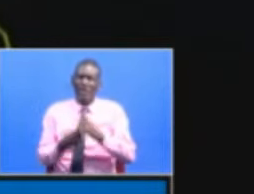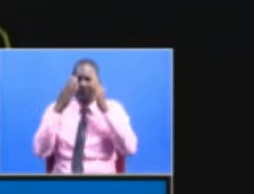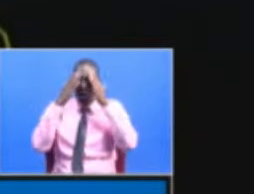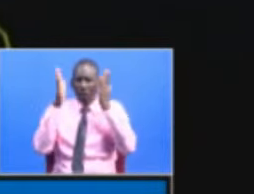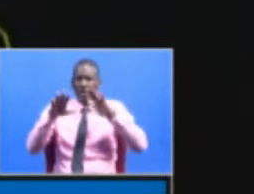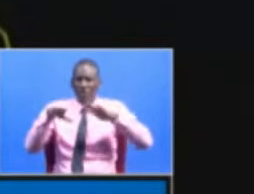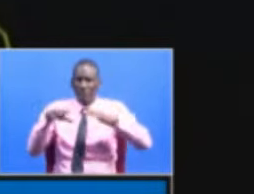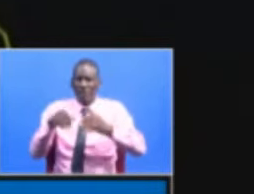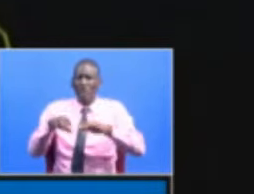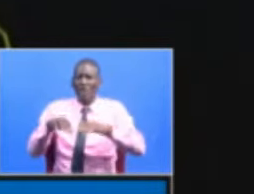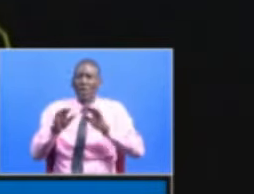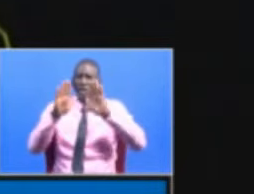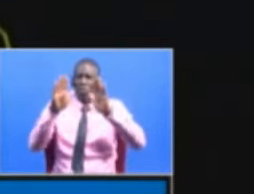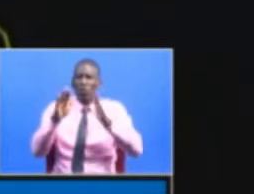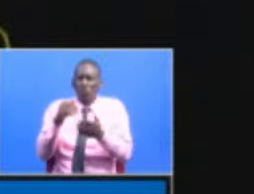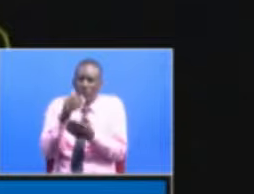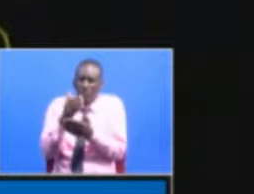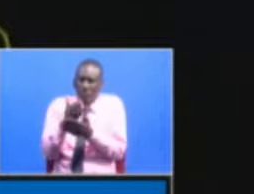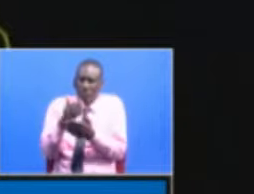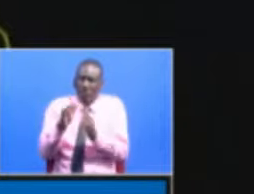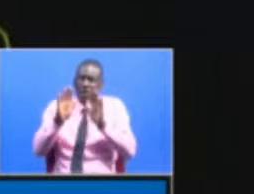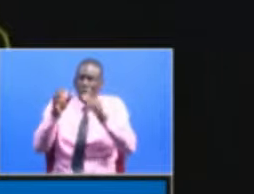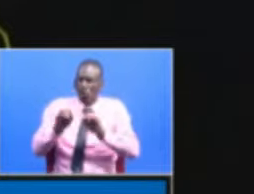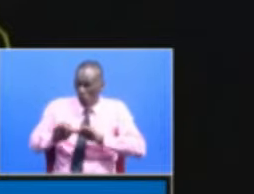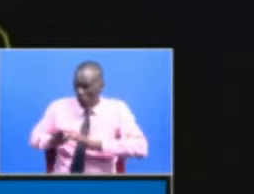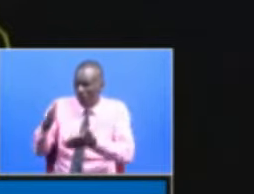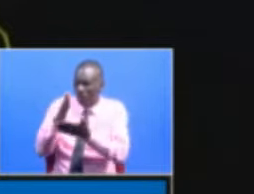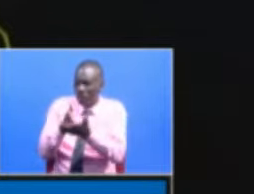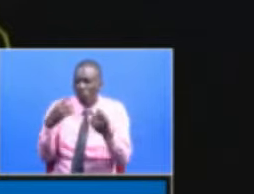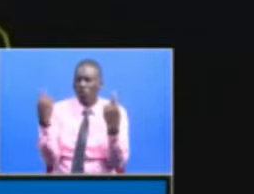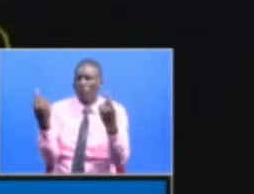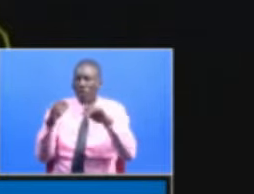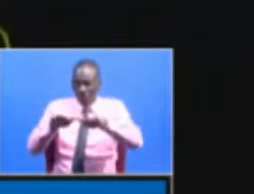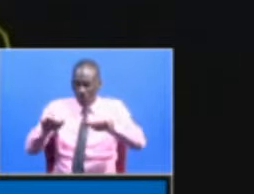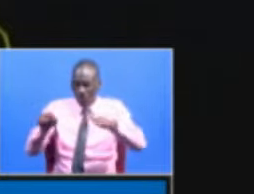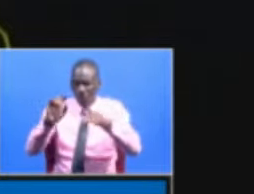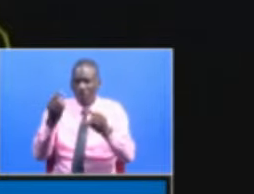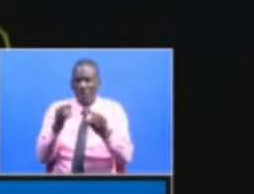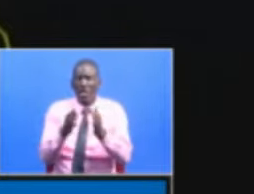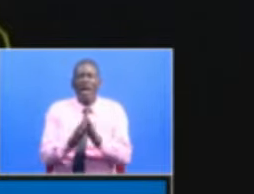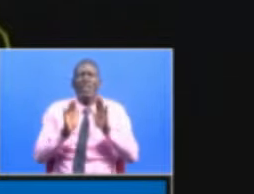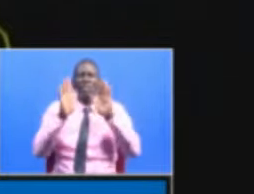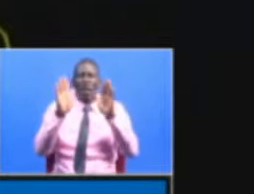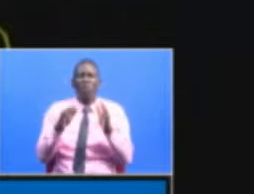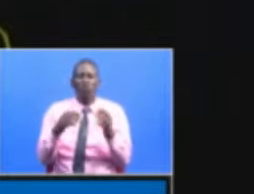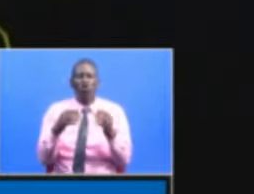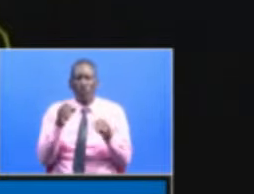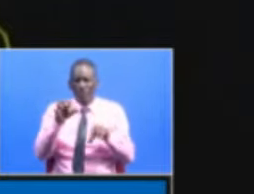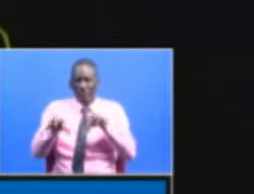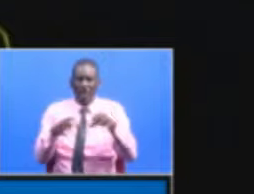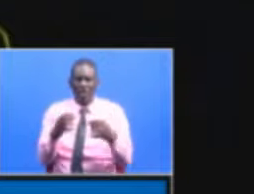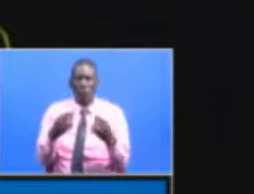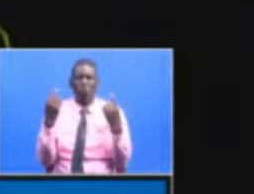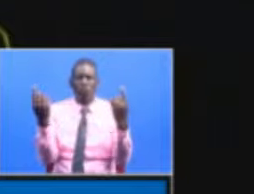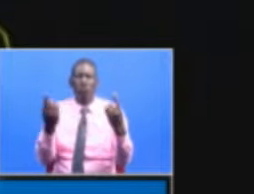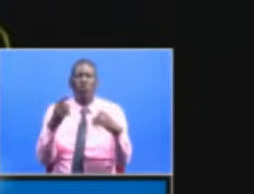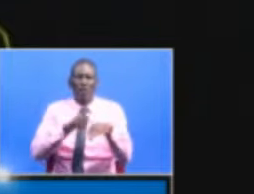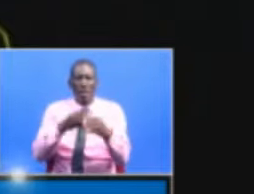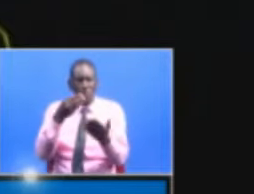some of these grazing grounds, the importance of grazing some of these animals during the wet season